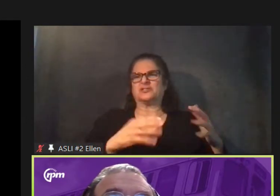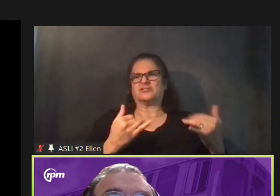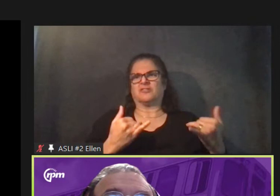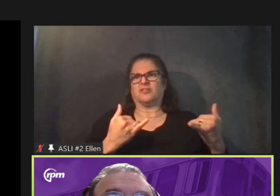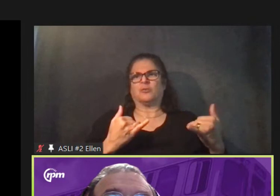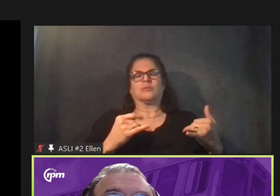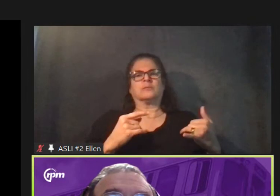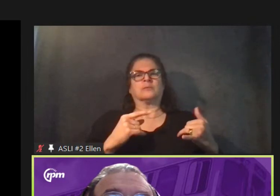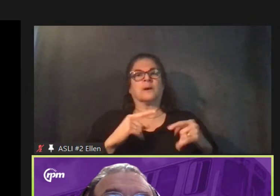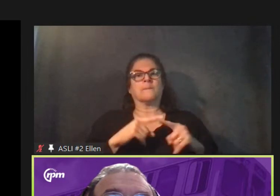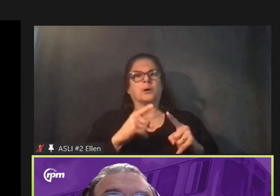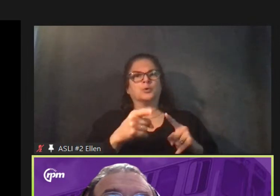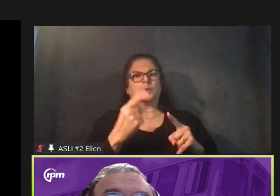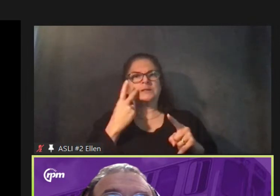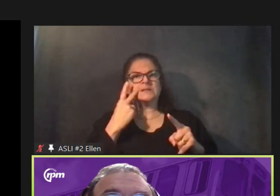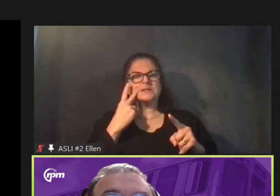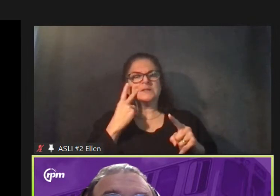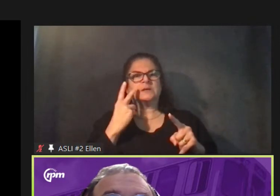the closing